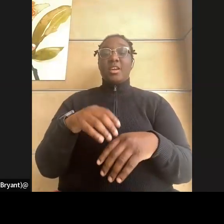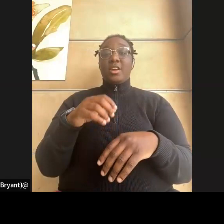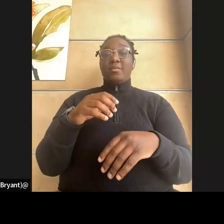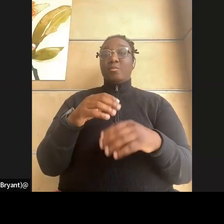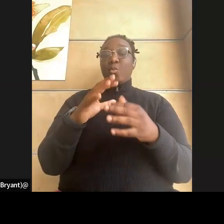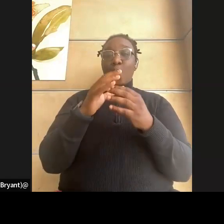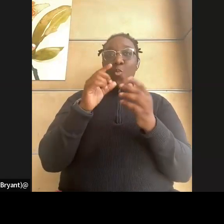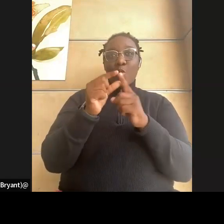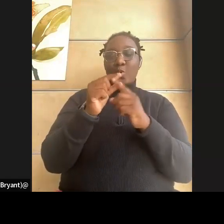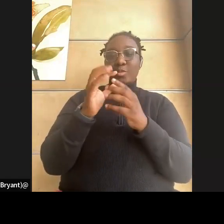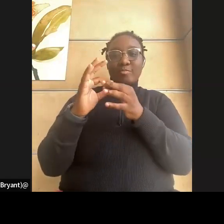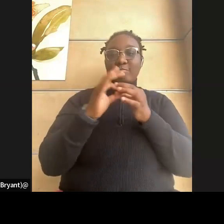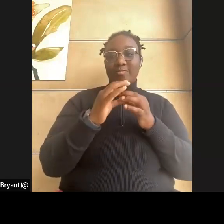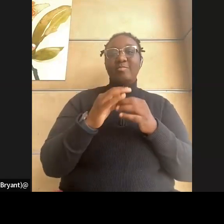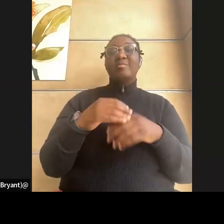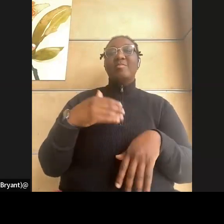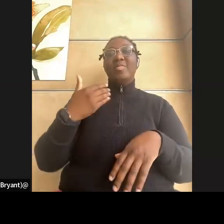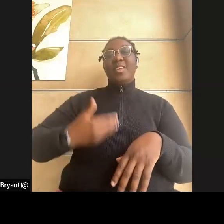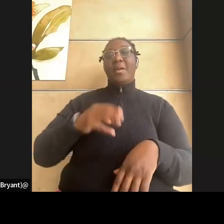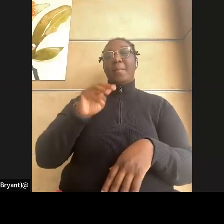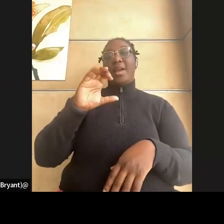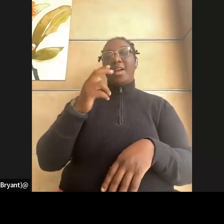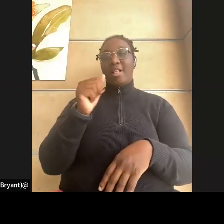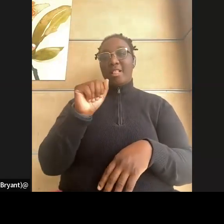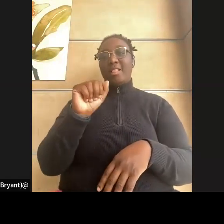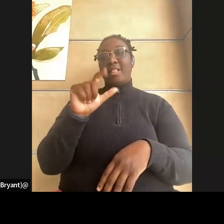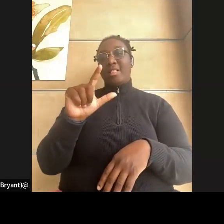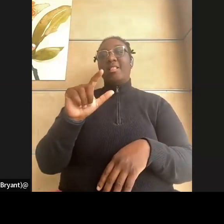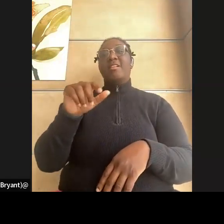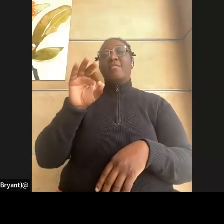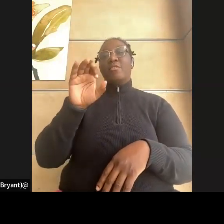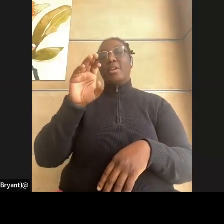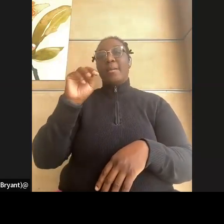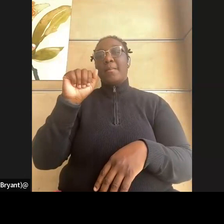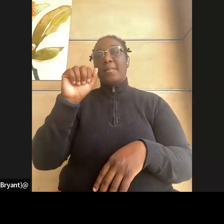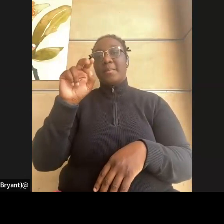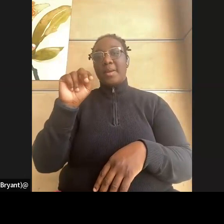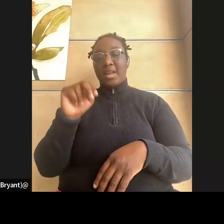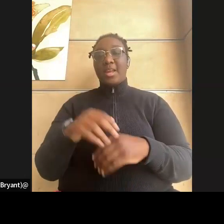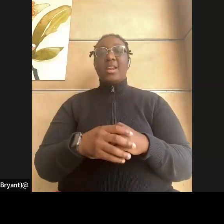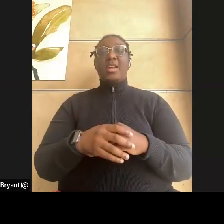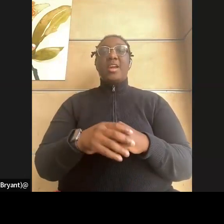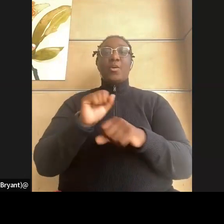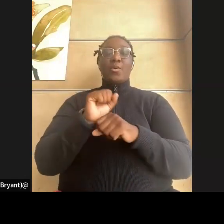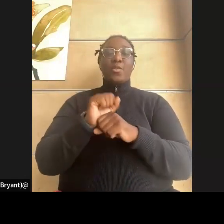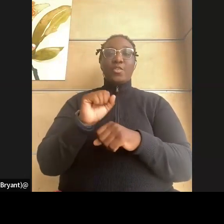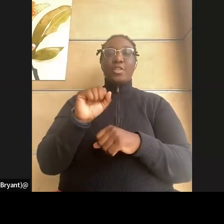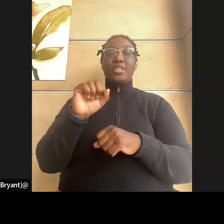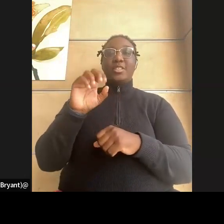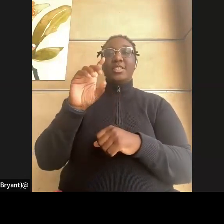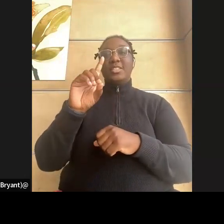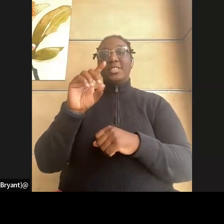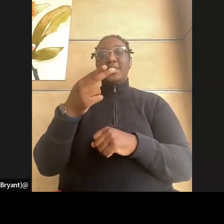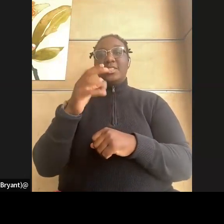Michael Freeman, Assistant Deputy Director, Healthcare Benefits and Eligibility at Department of Healthcare Services. I also oversee